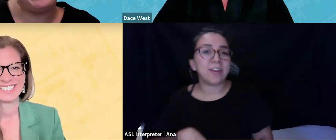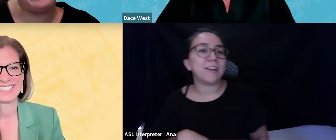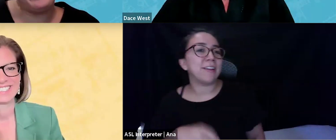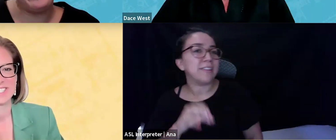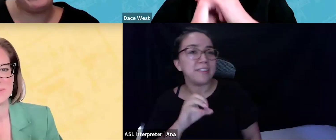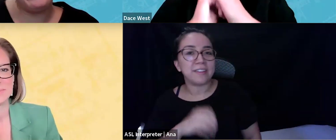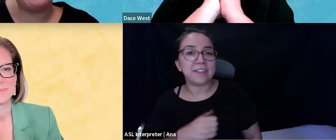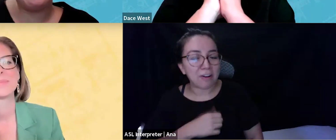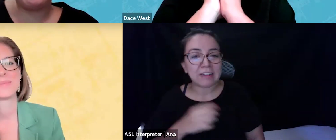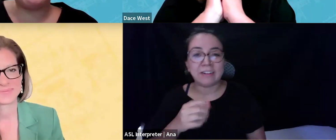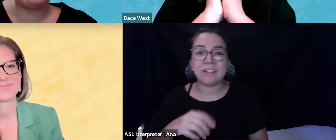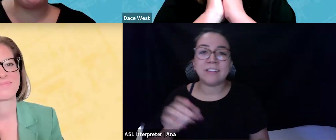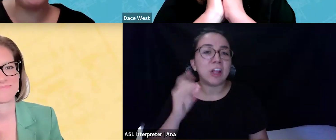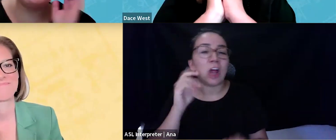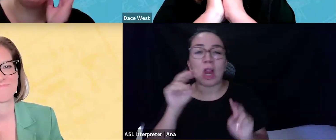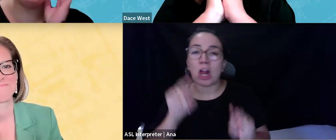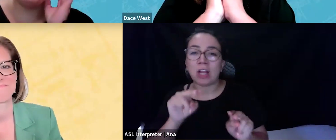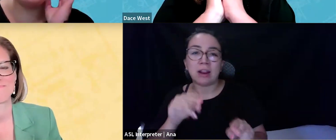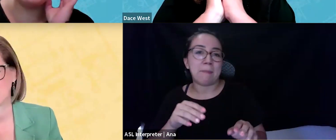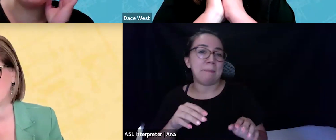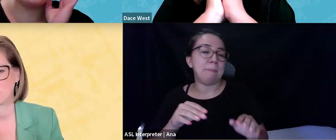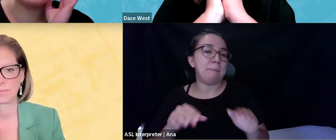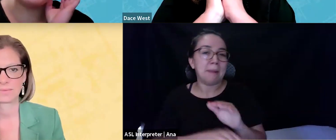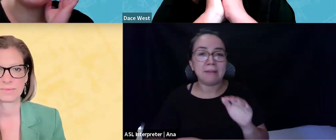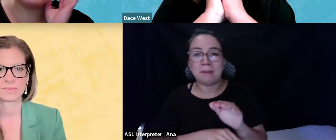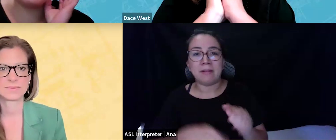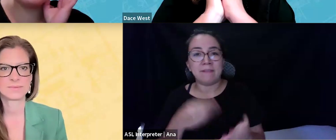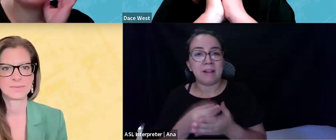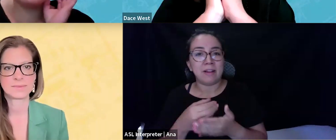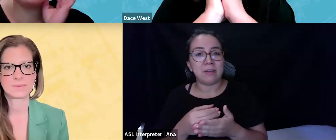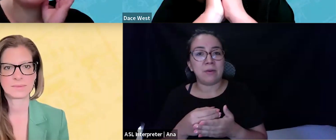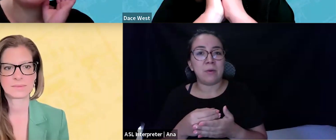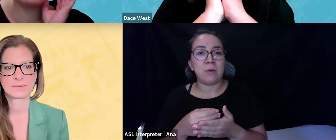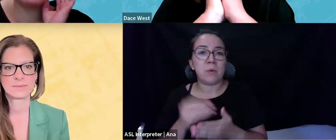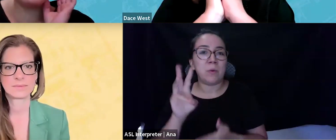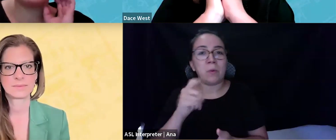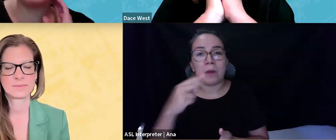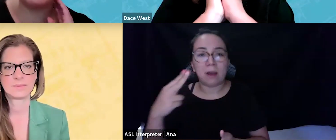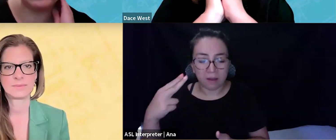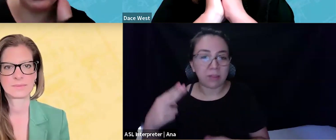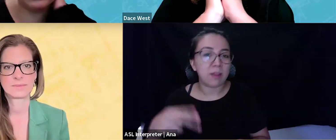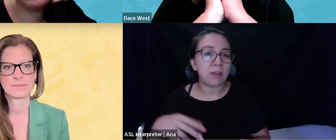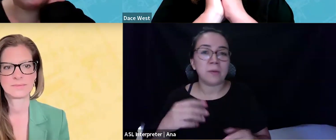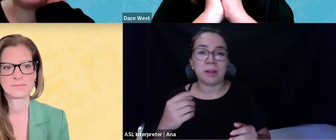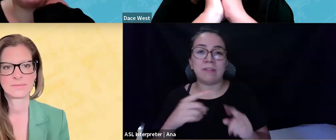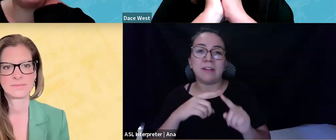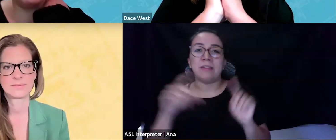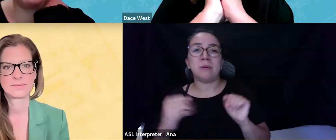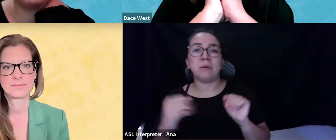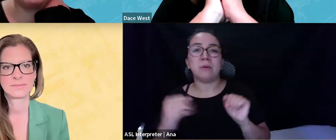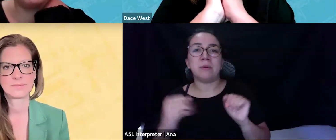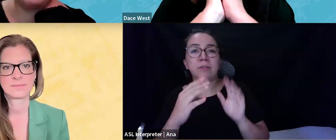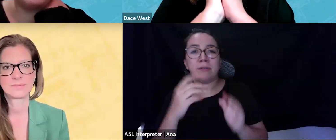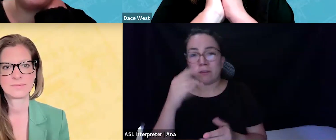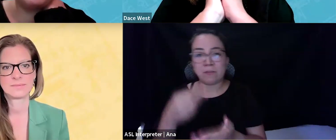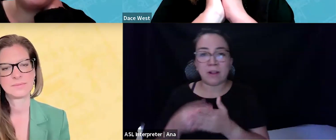We're looking at your basic financial health. So we kind of take a totally different approach to financials